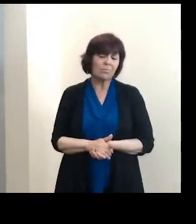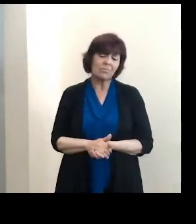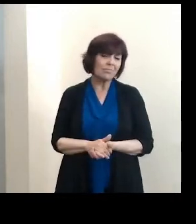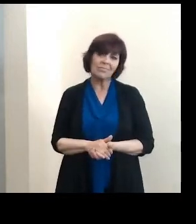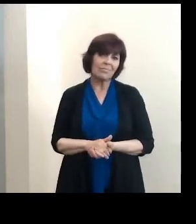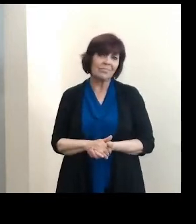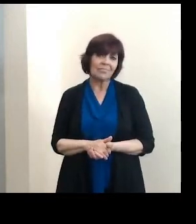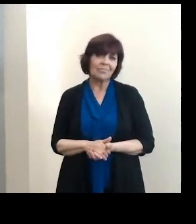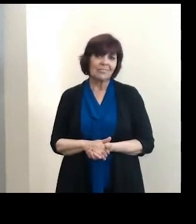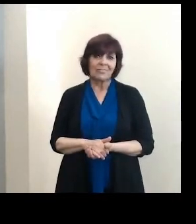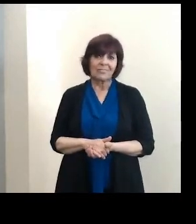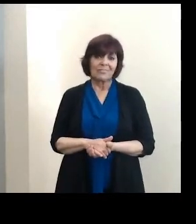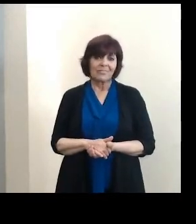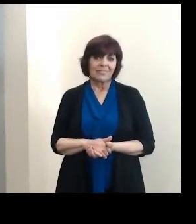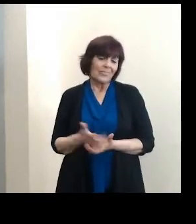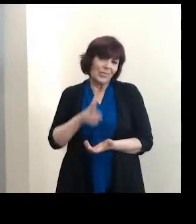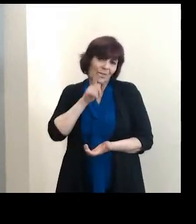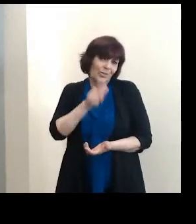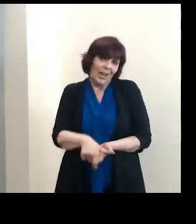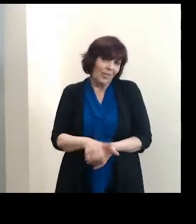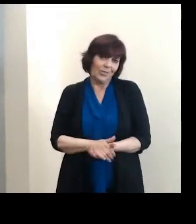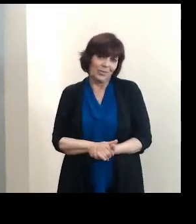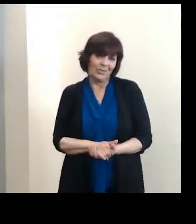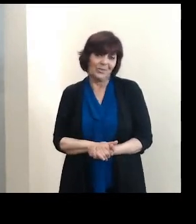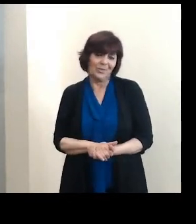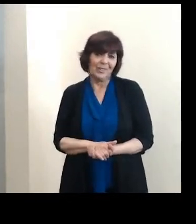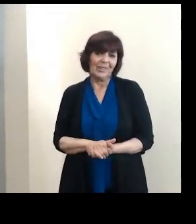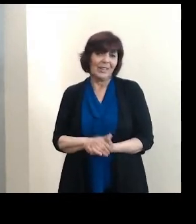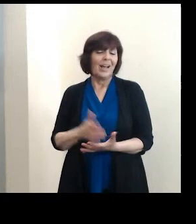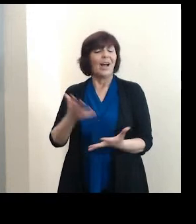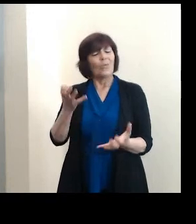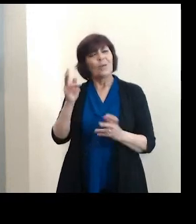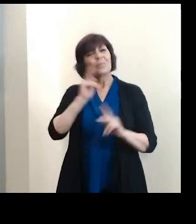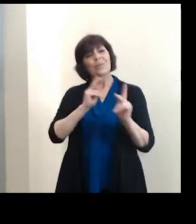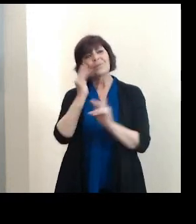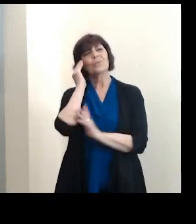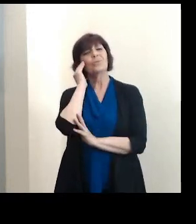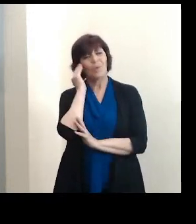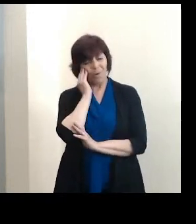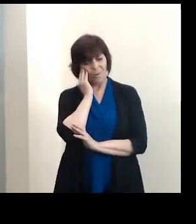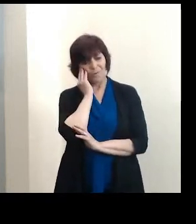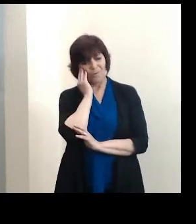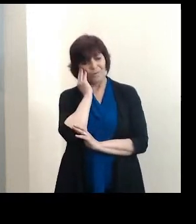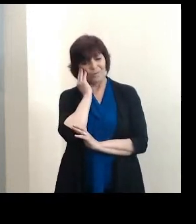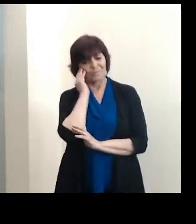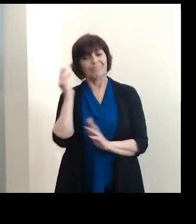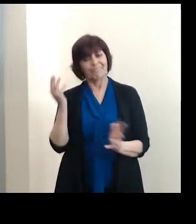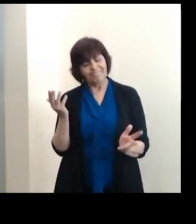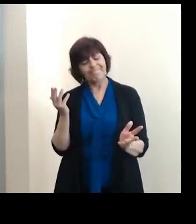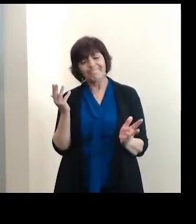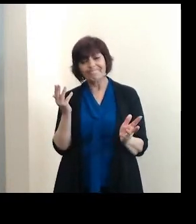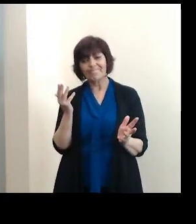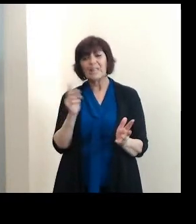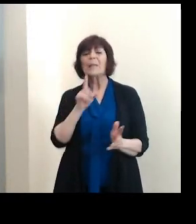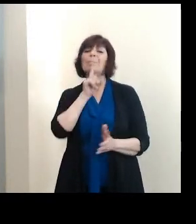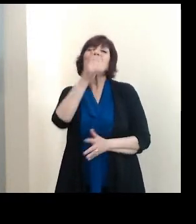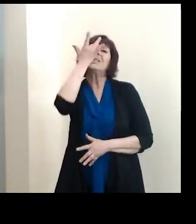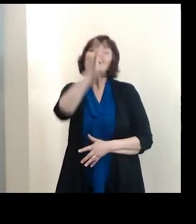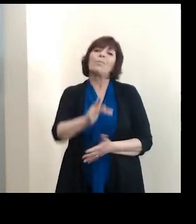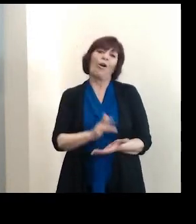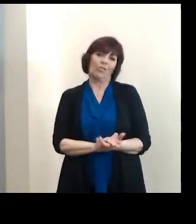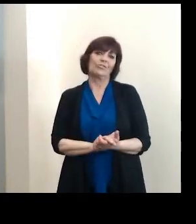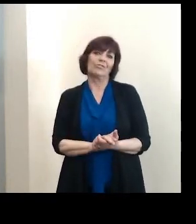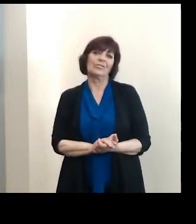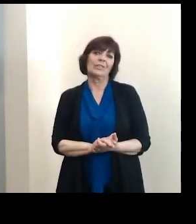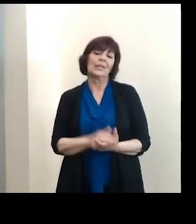both, doesn't mean that you have to necessarily go there. So just want people to know that be smart,